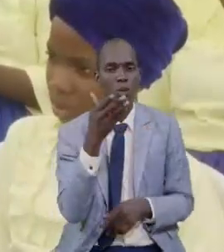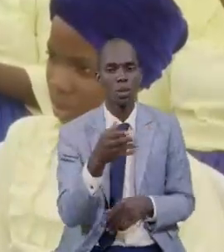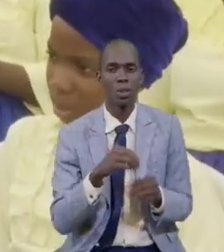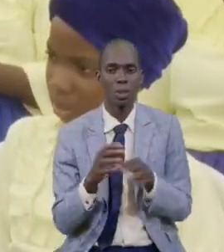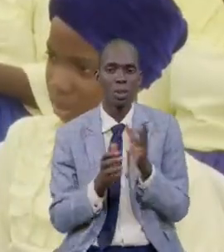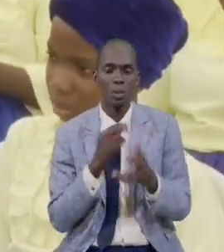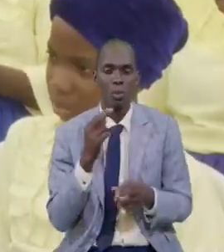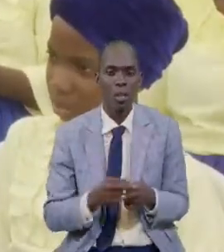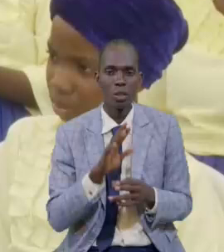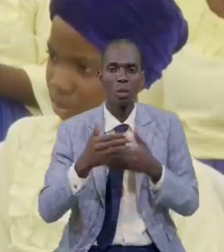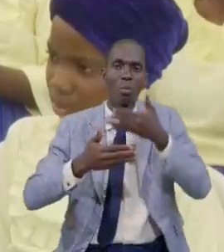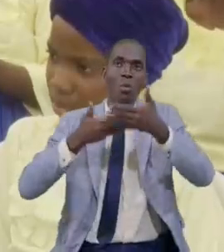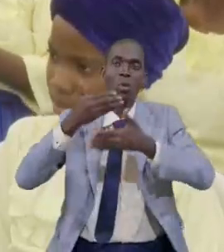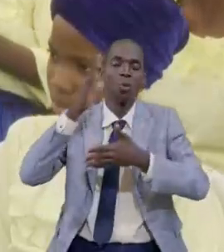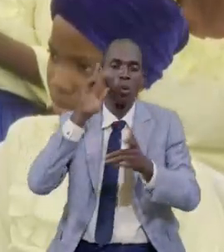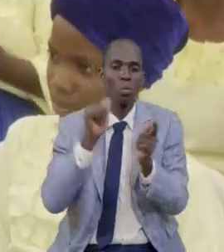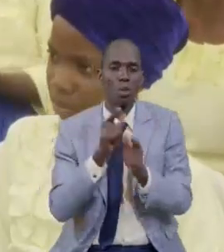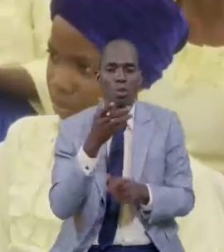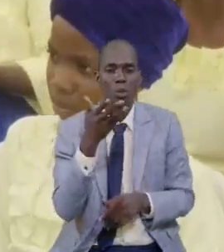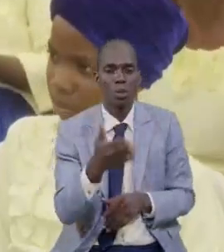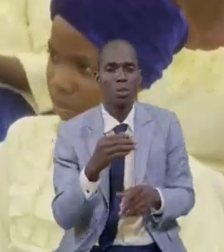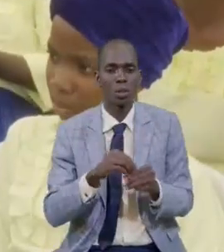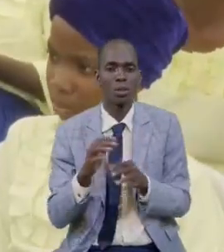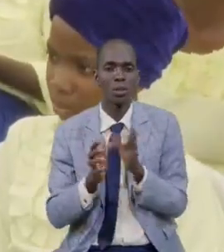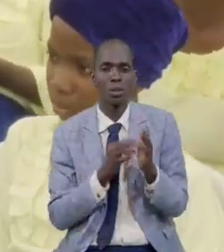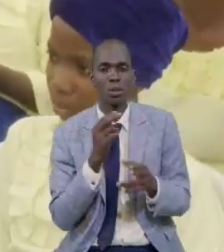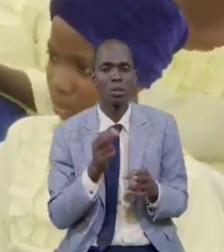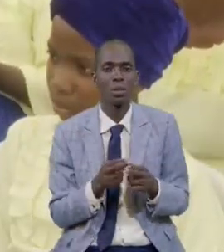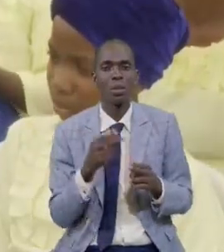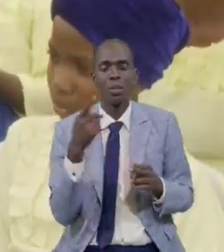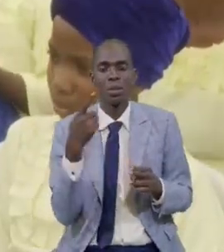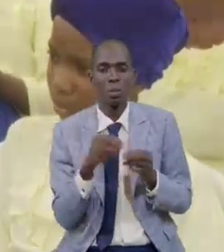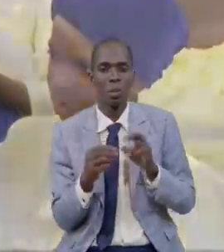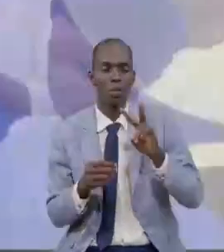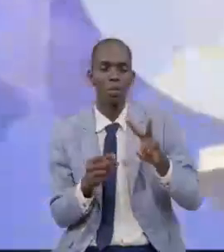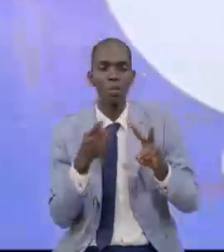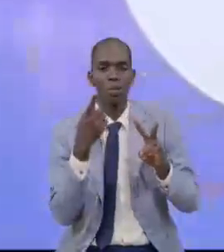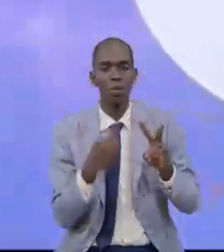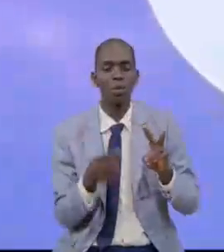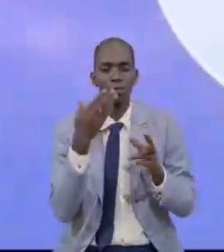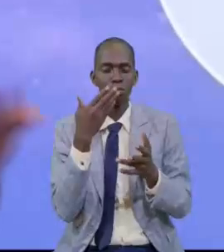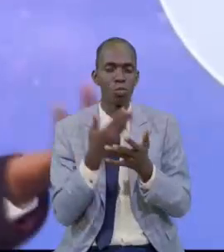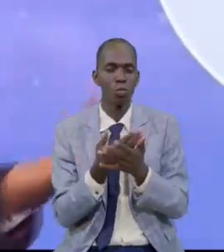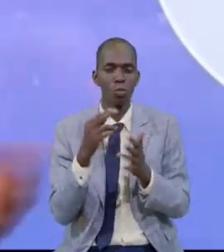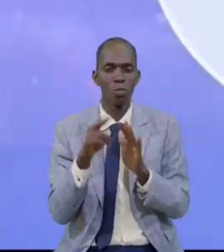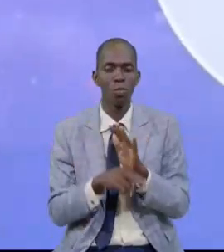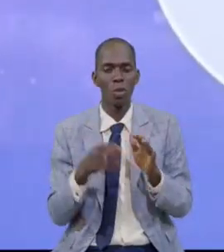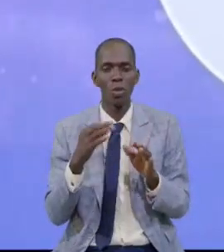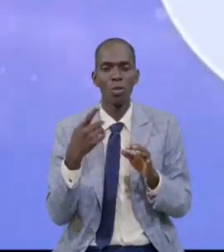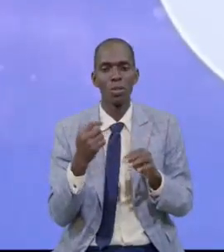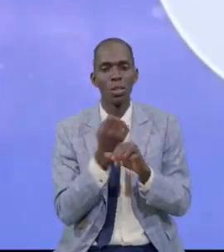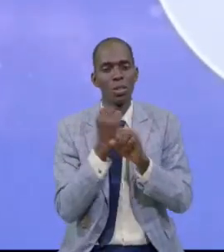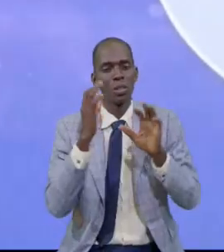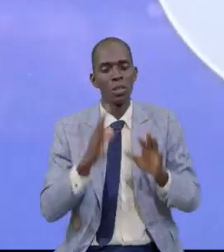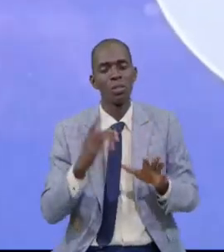Number two is the goodness of the Savior for all nations. And then number three is the